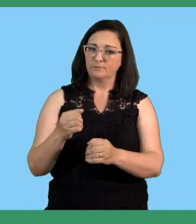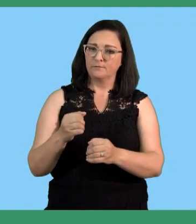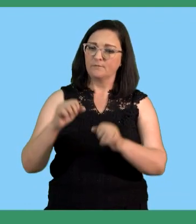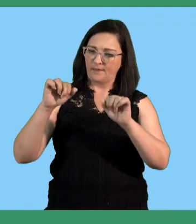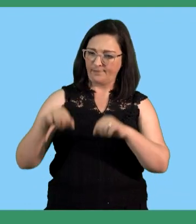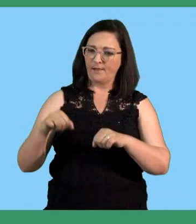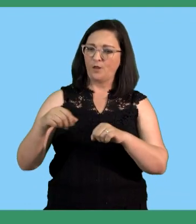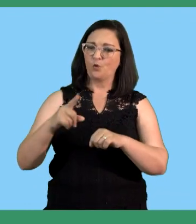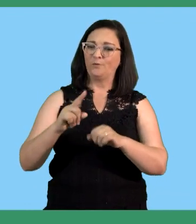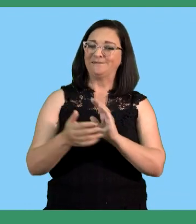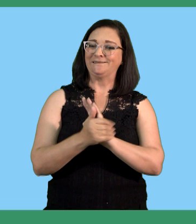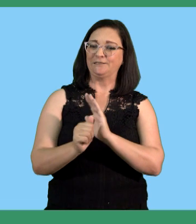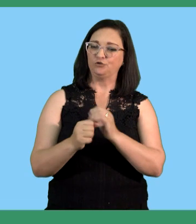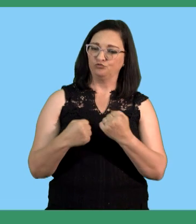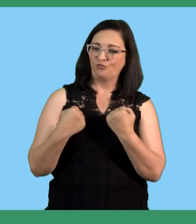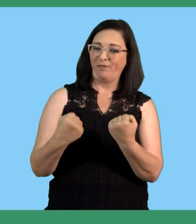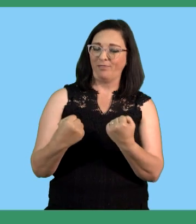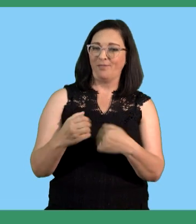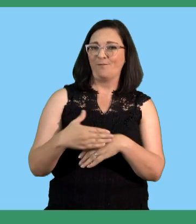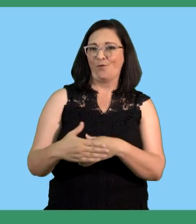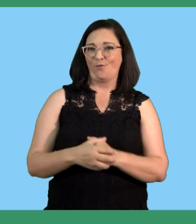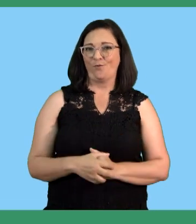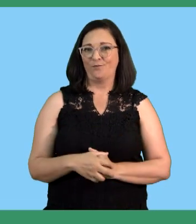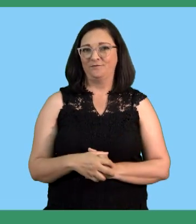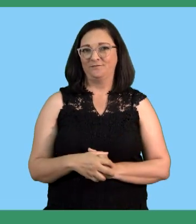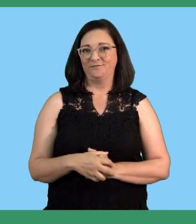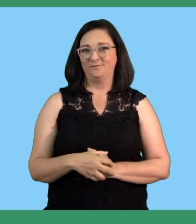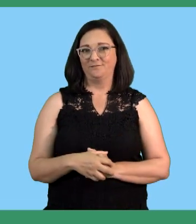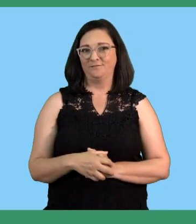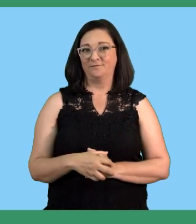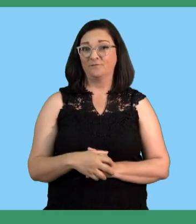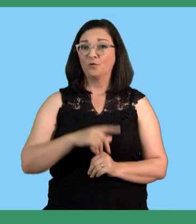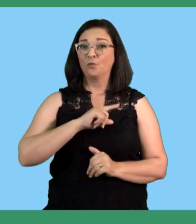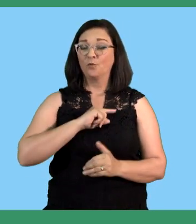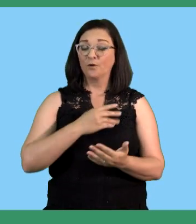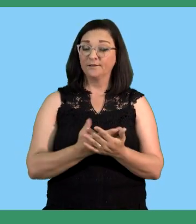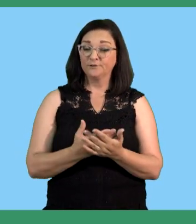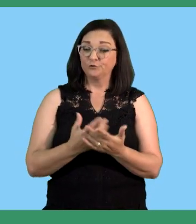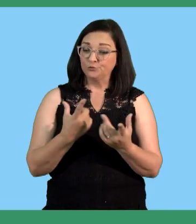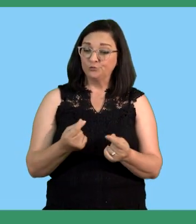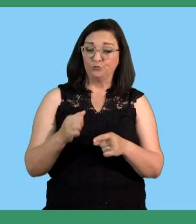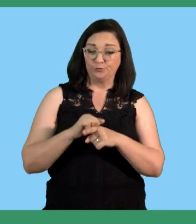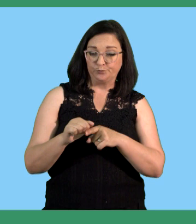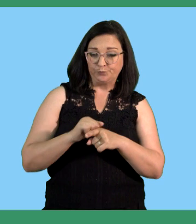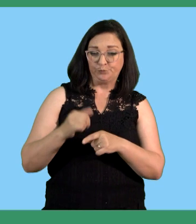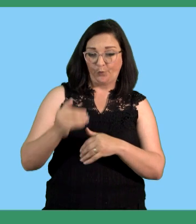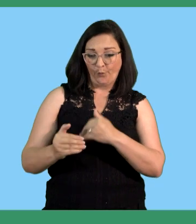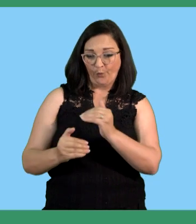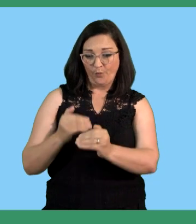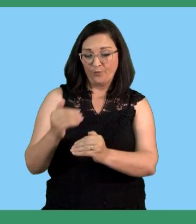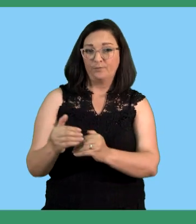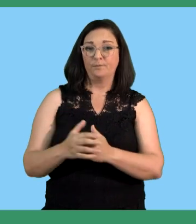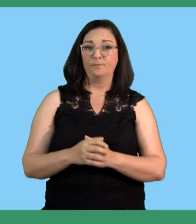to strengthen their skills. So their skills have been strengthened. Why? Through the whole training